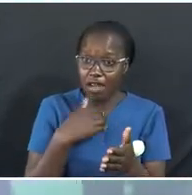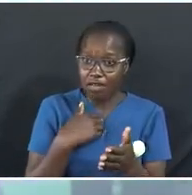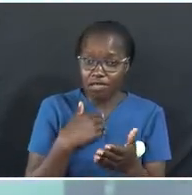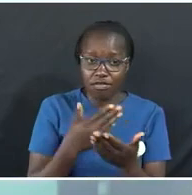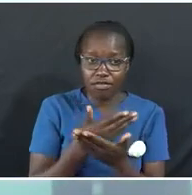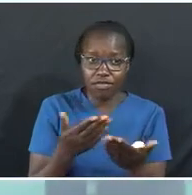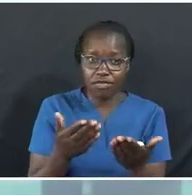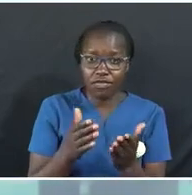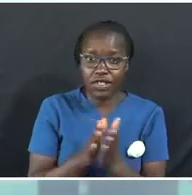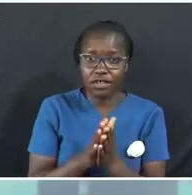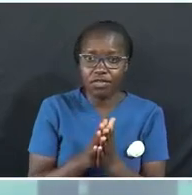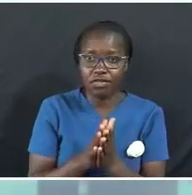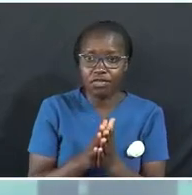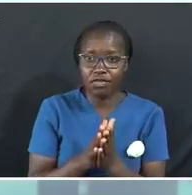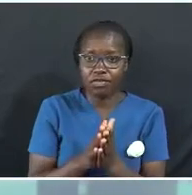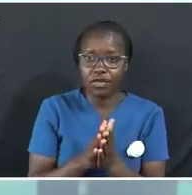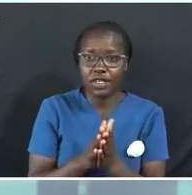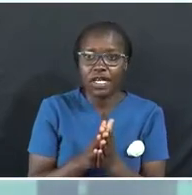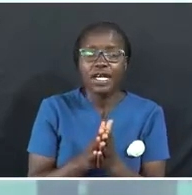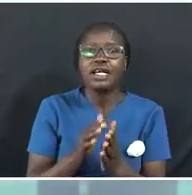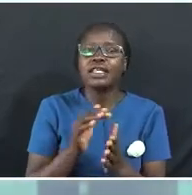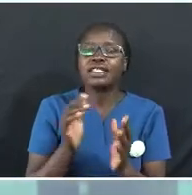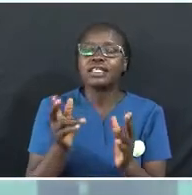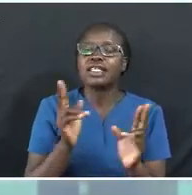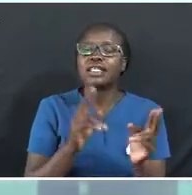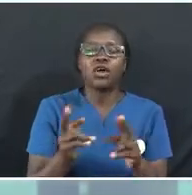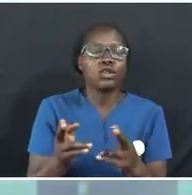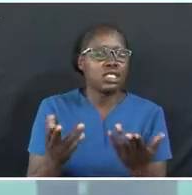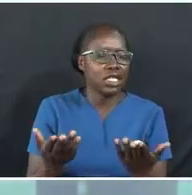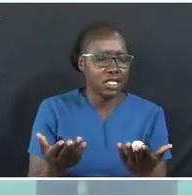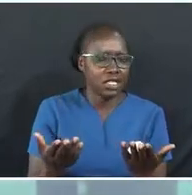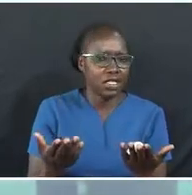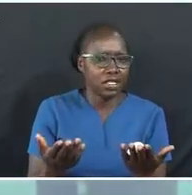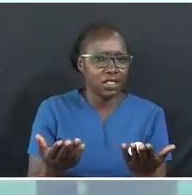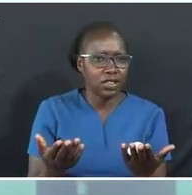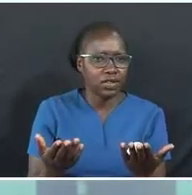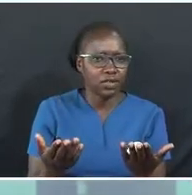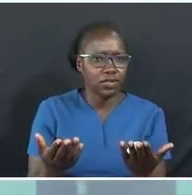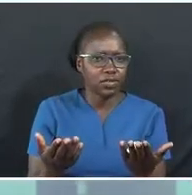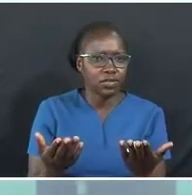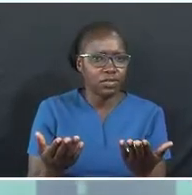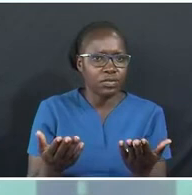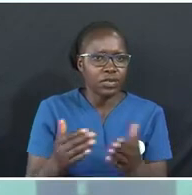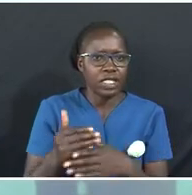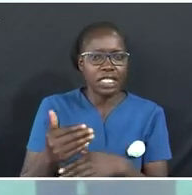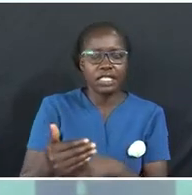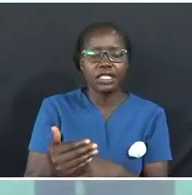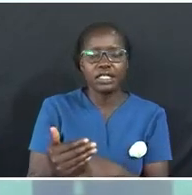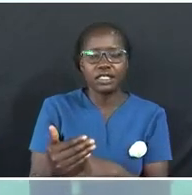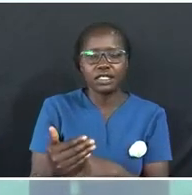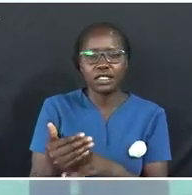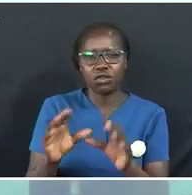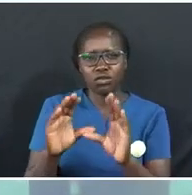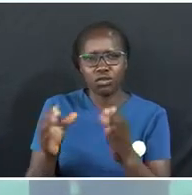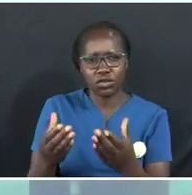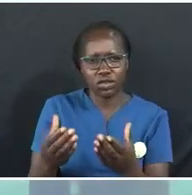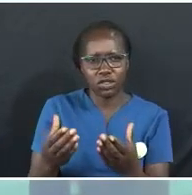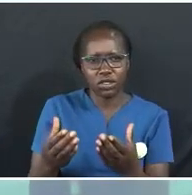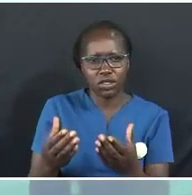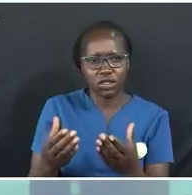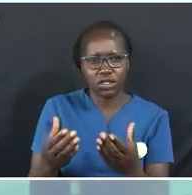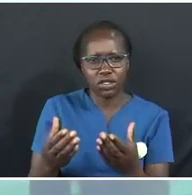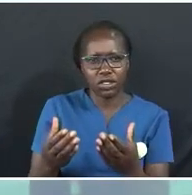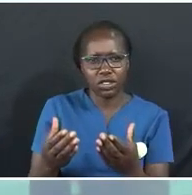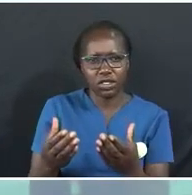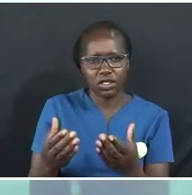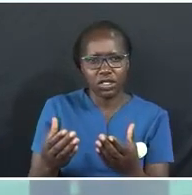was an ordinary boss in this world, would he be the best boss according to you? You could